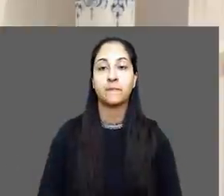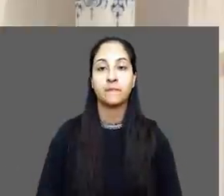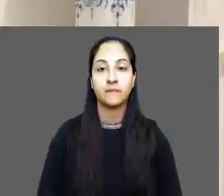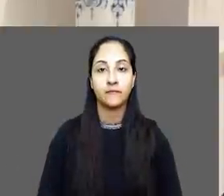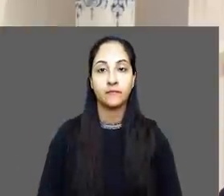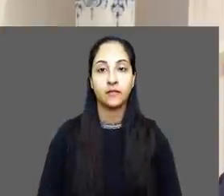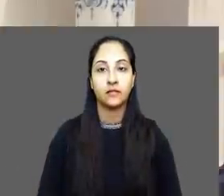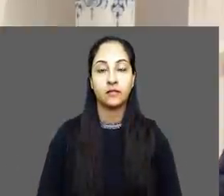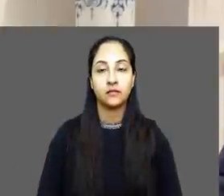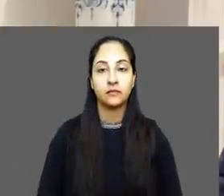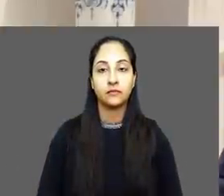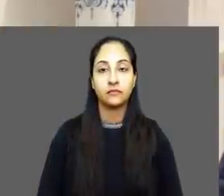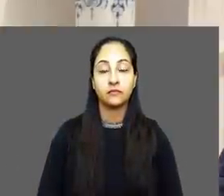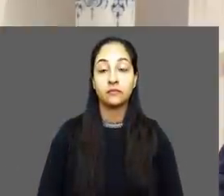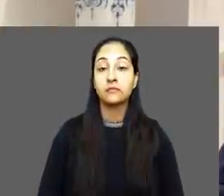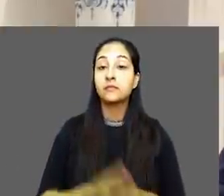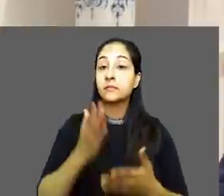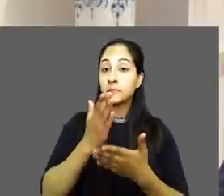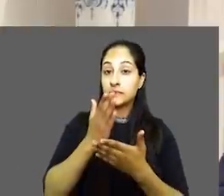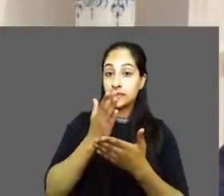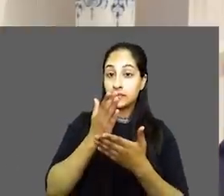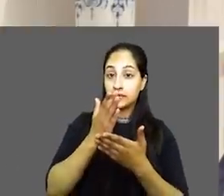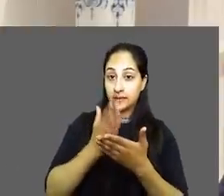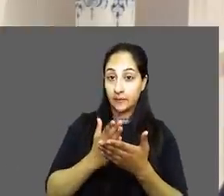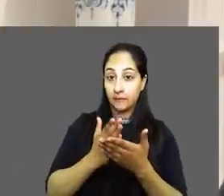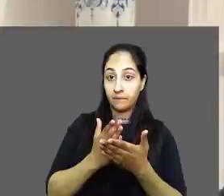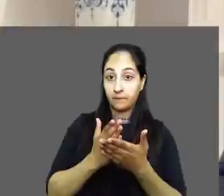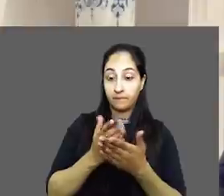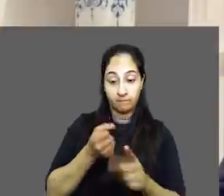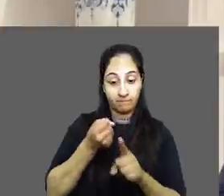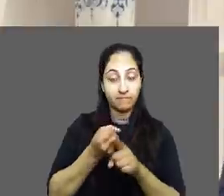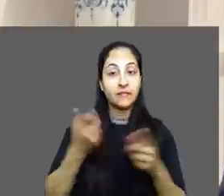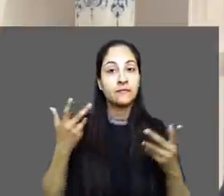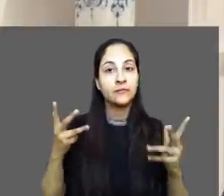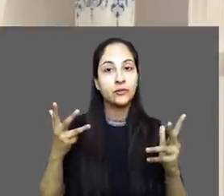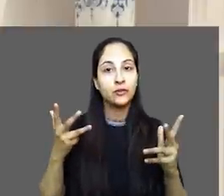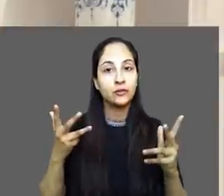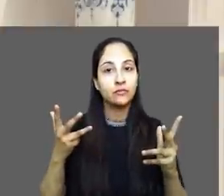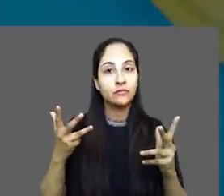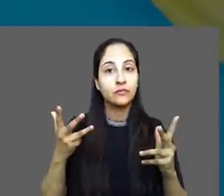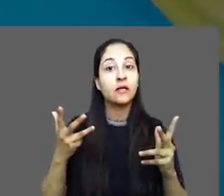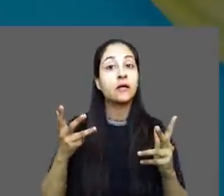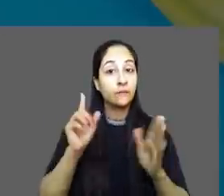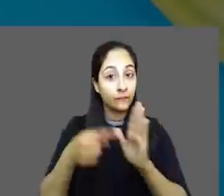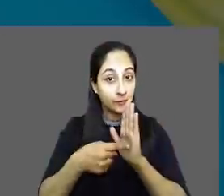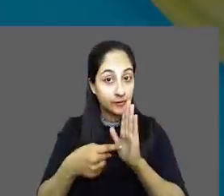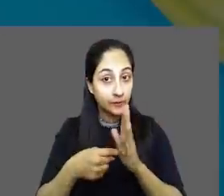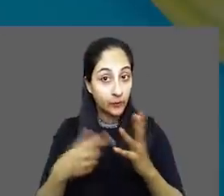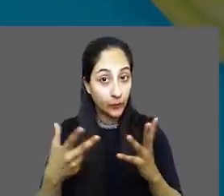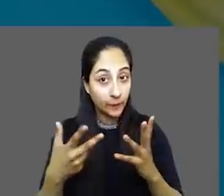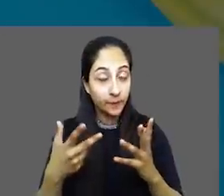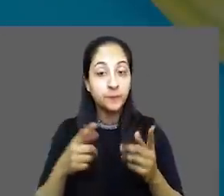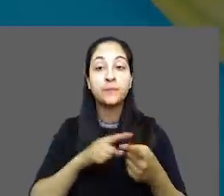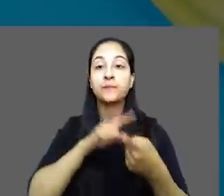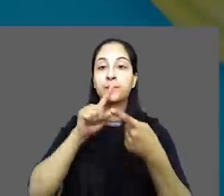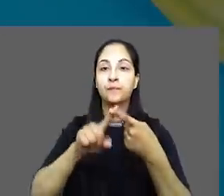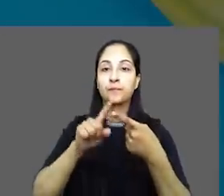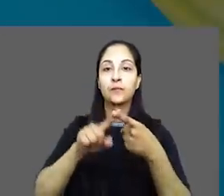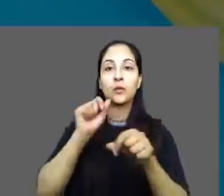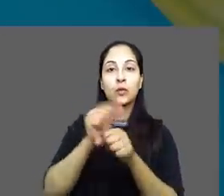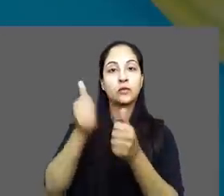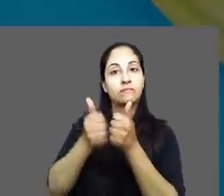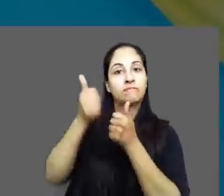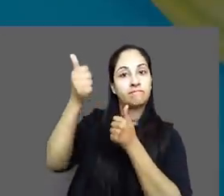of, which the general public recognizes, the experts keep talking about, is that, first of all, remote